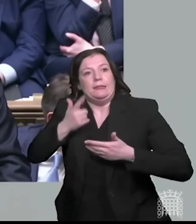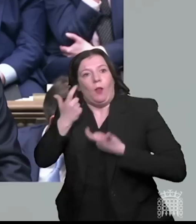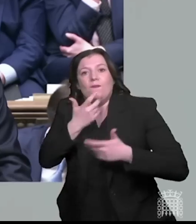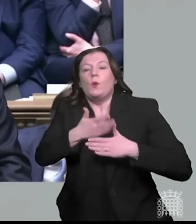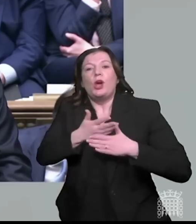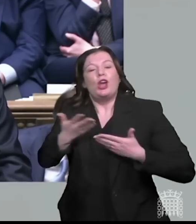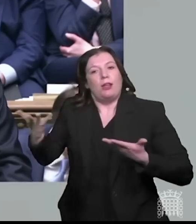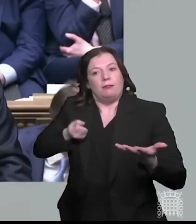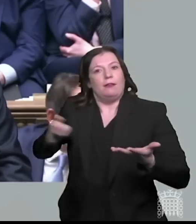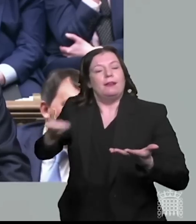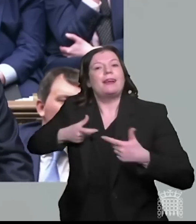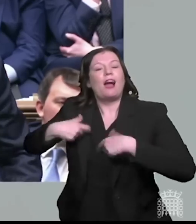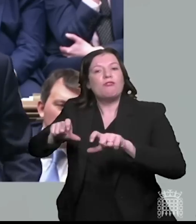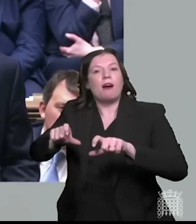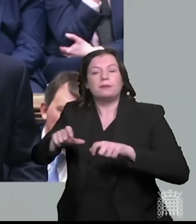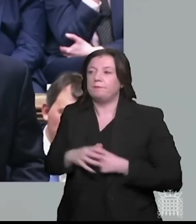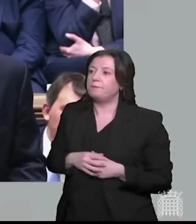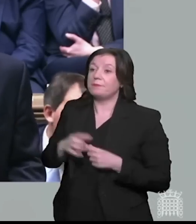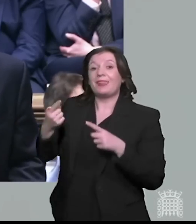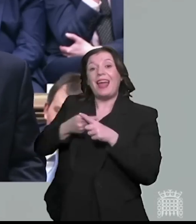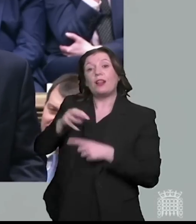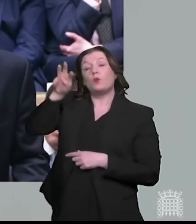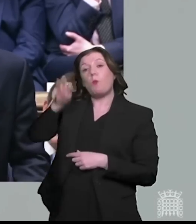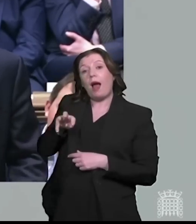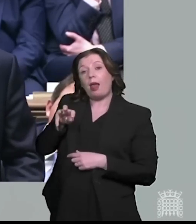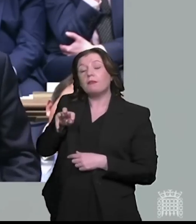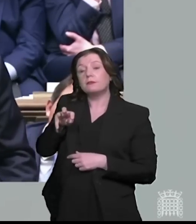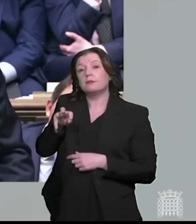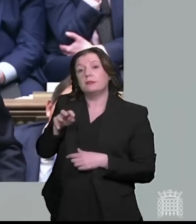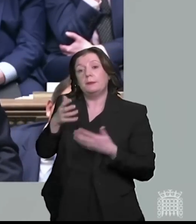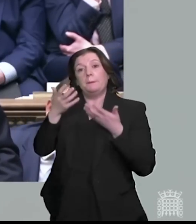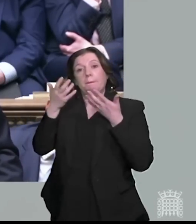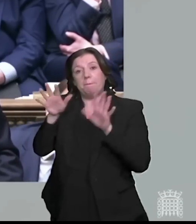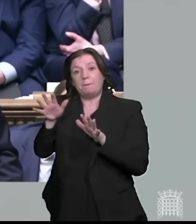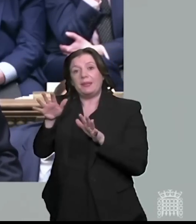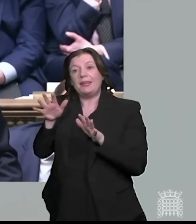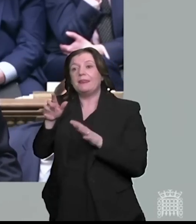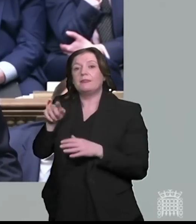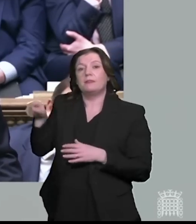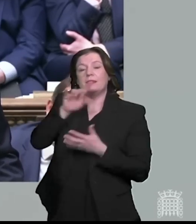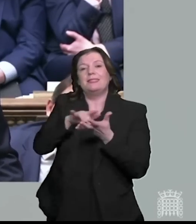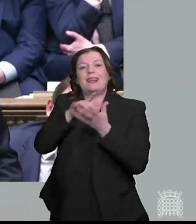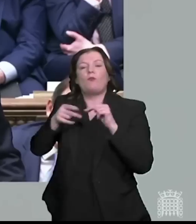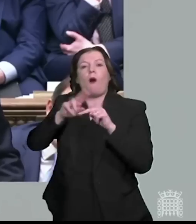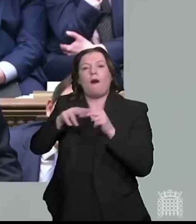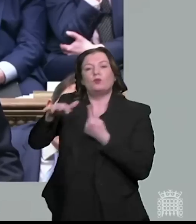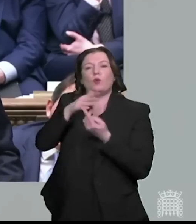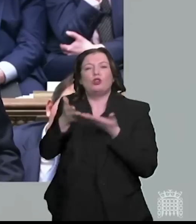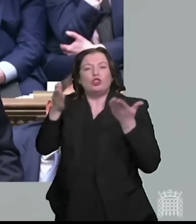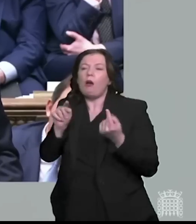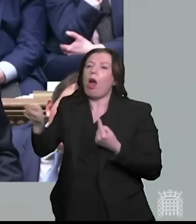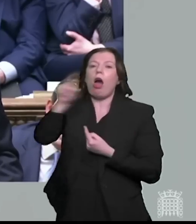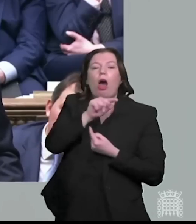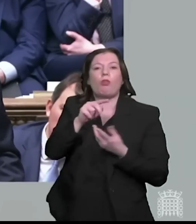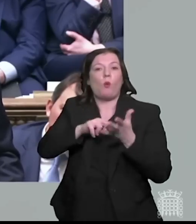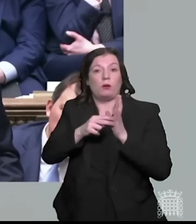Today I'm going further by announcing that in England and Wales, after listening to representations from the Centre for Social Justice and others,